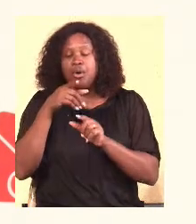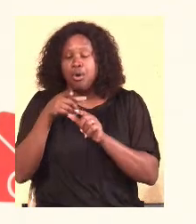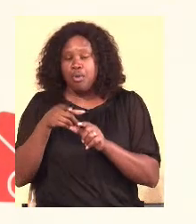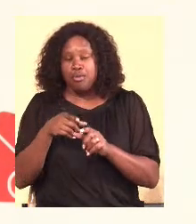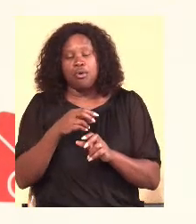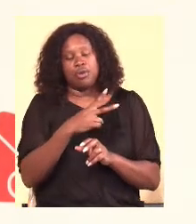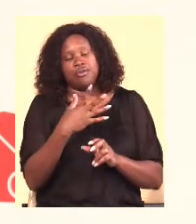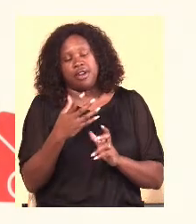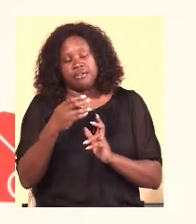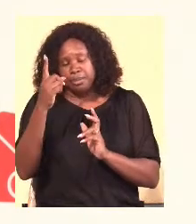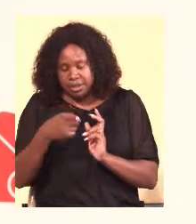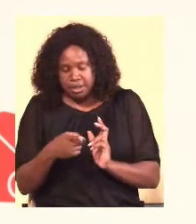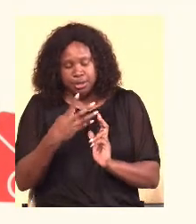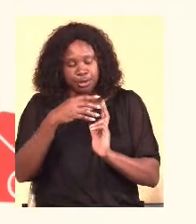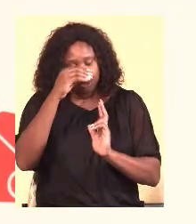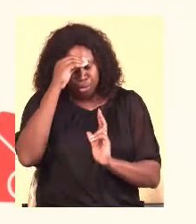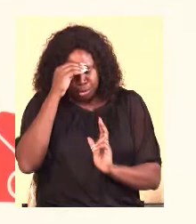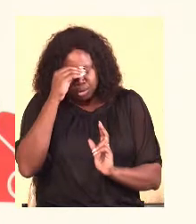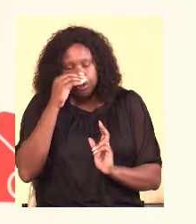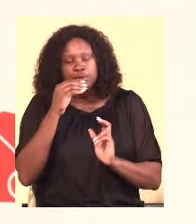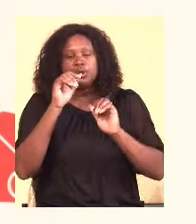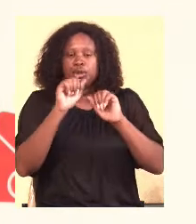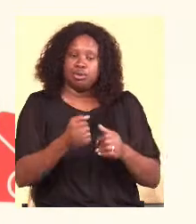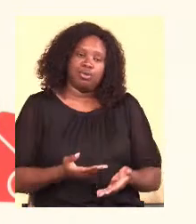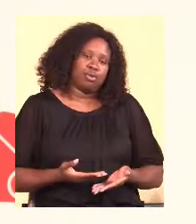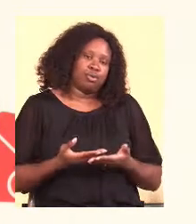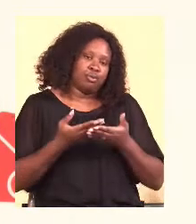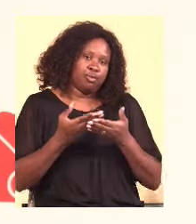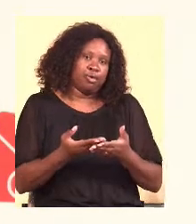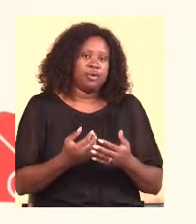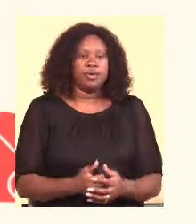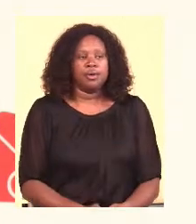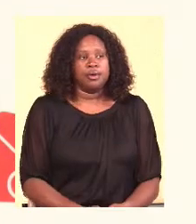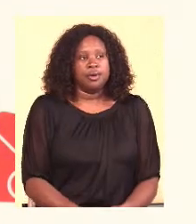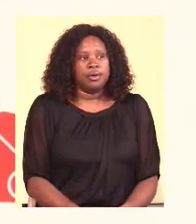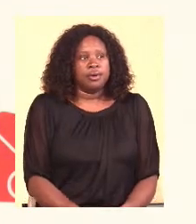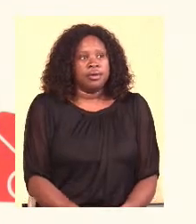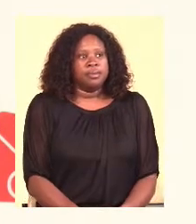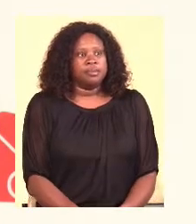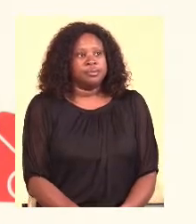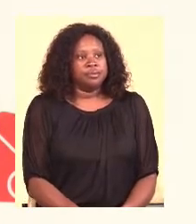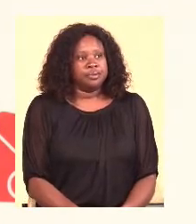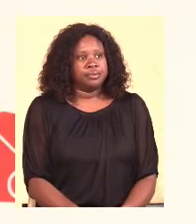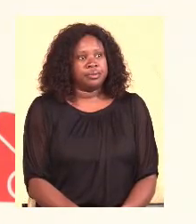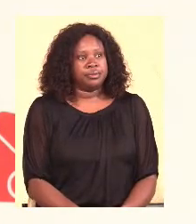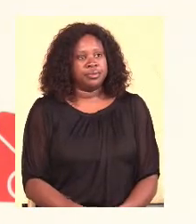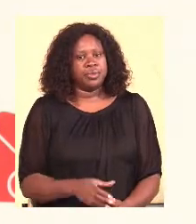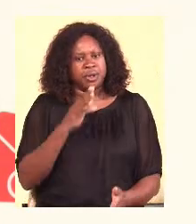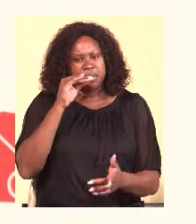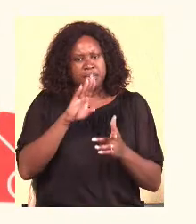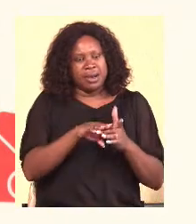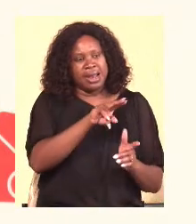negatively affected students could be assisted. You spoke about NSFAF.